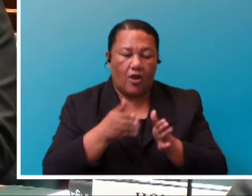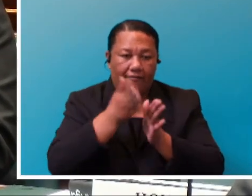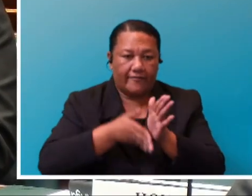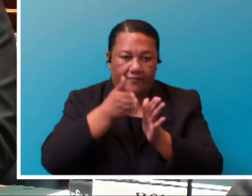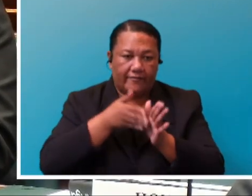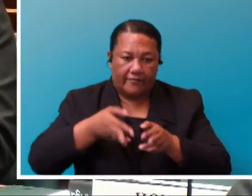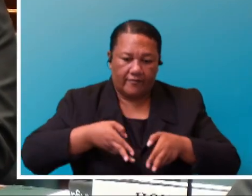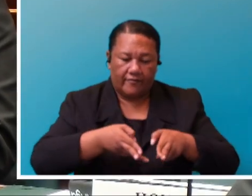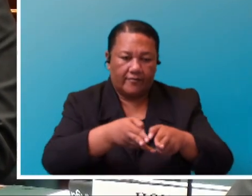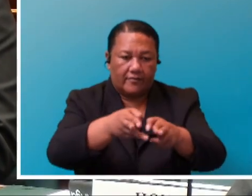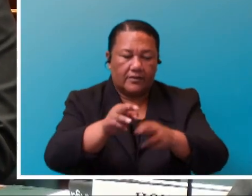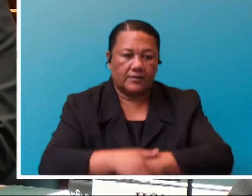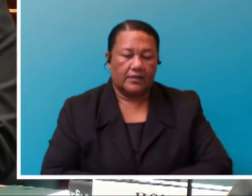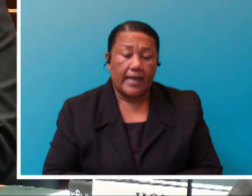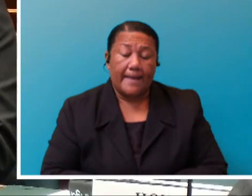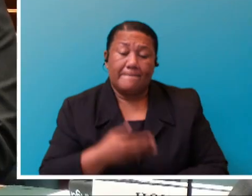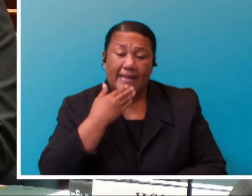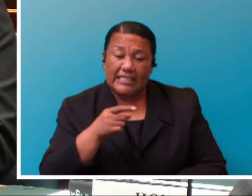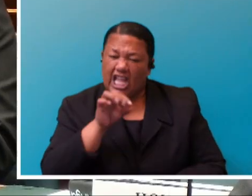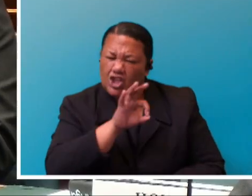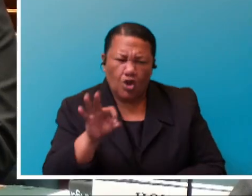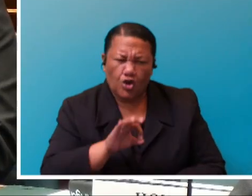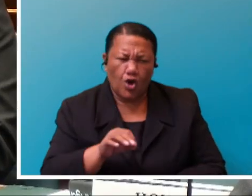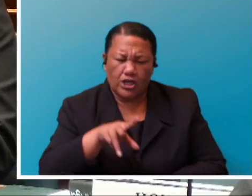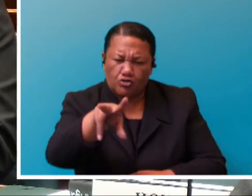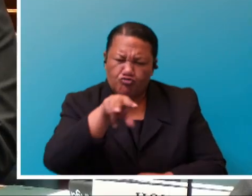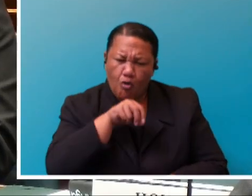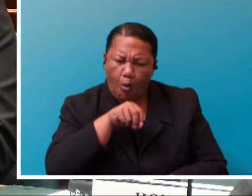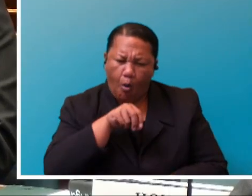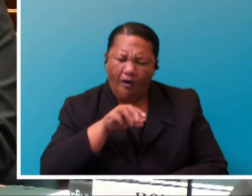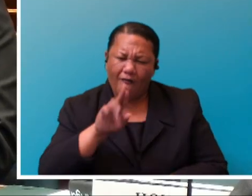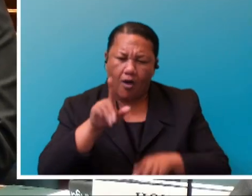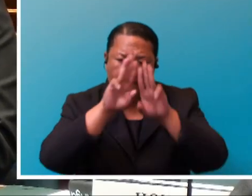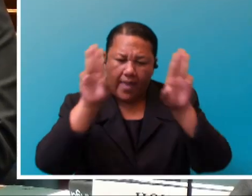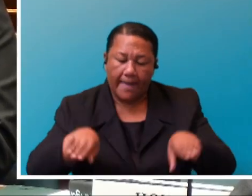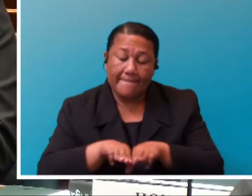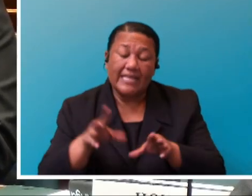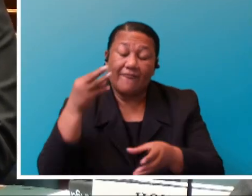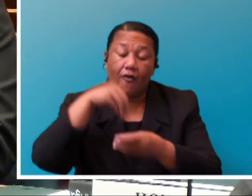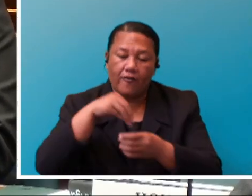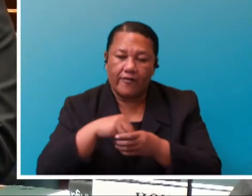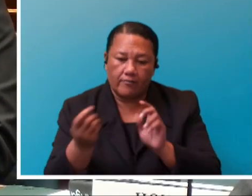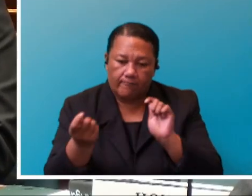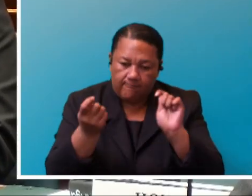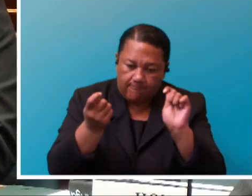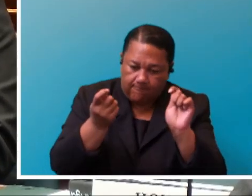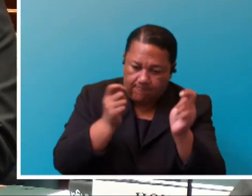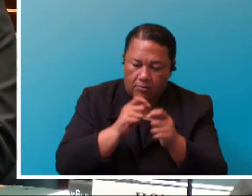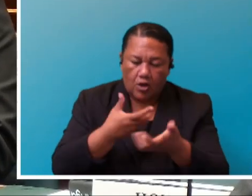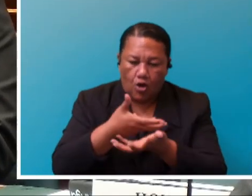lines on a map. It involves technical assessment, economic remodeling, consultations